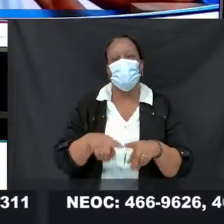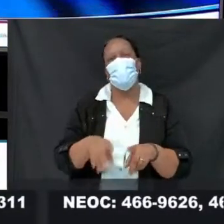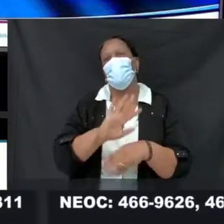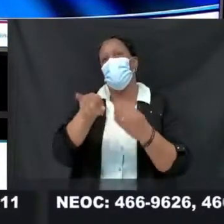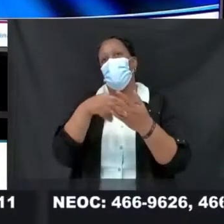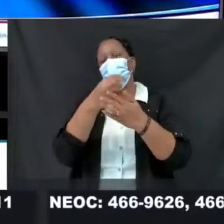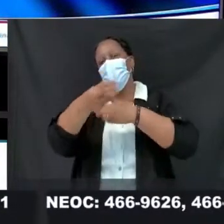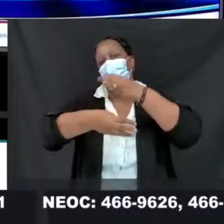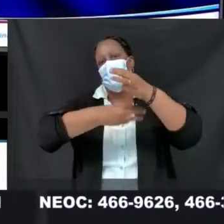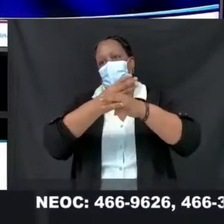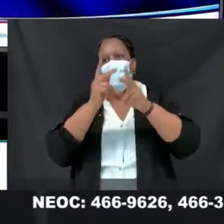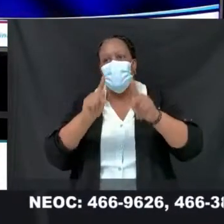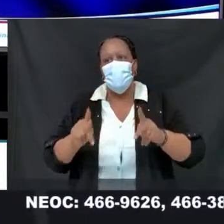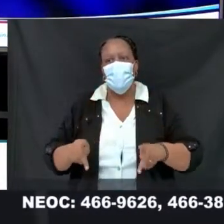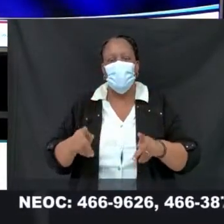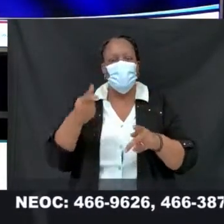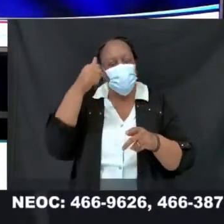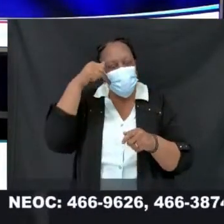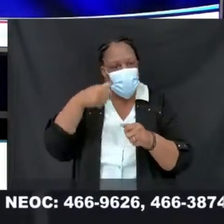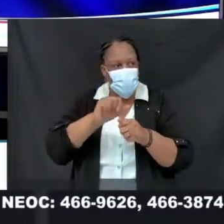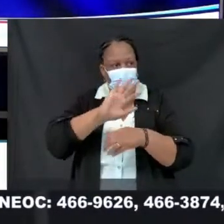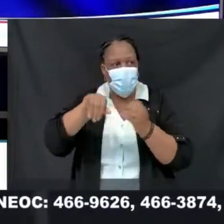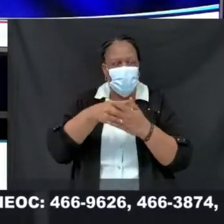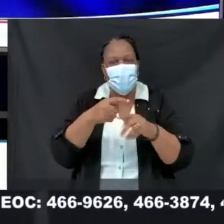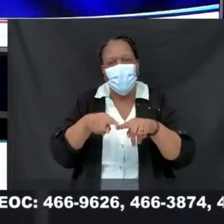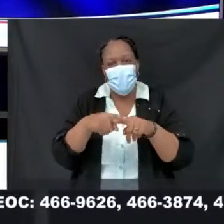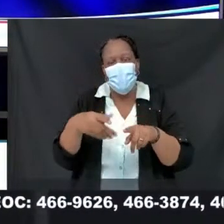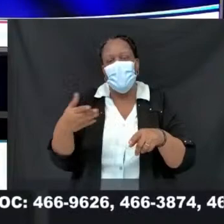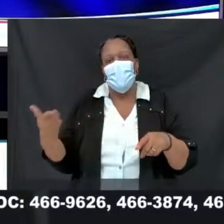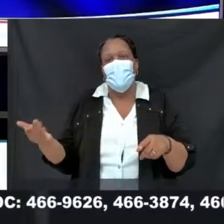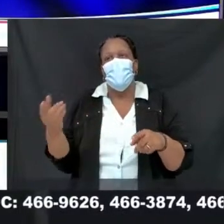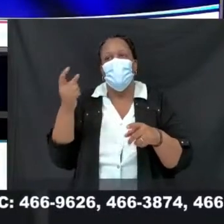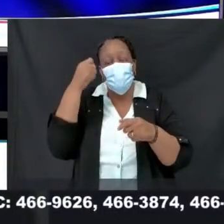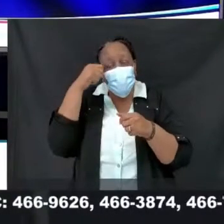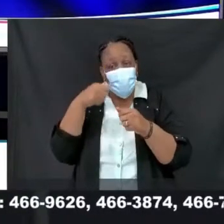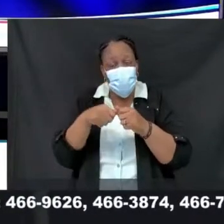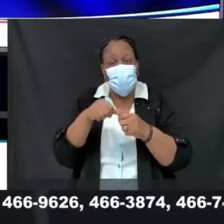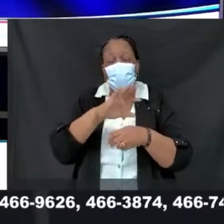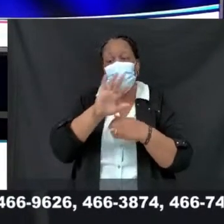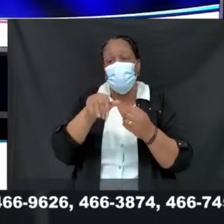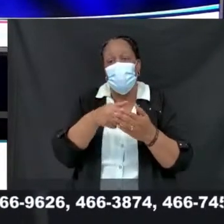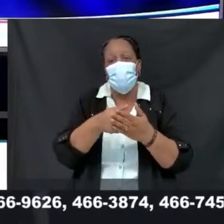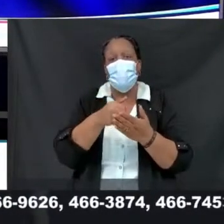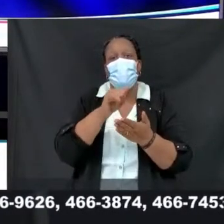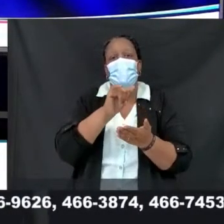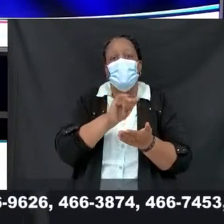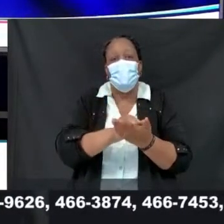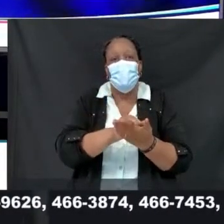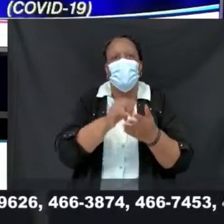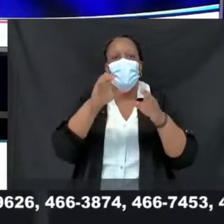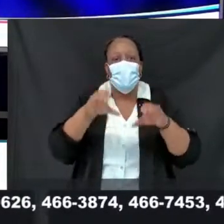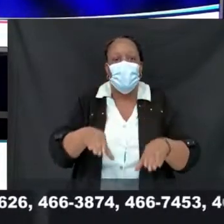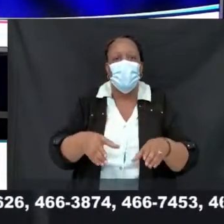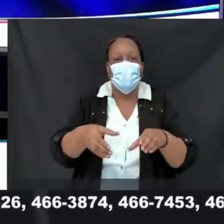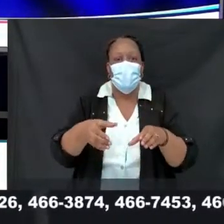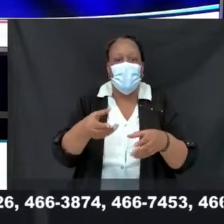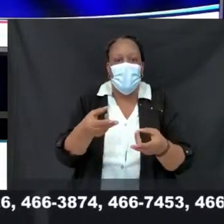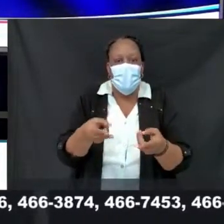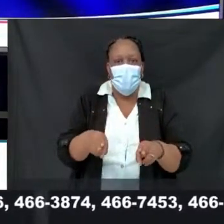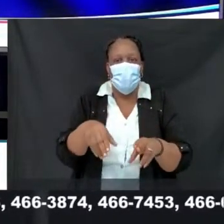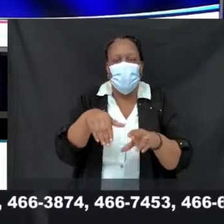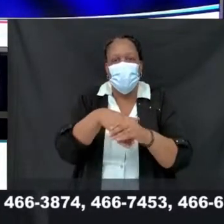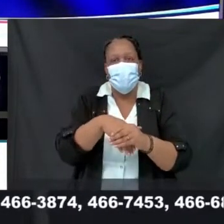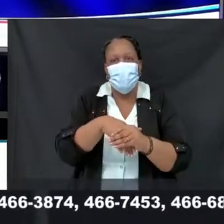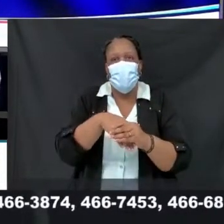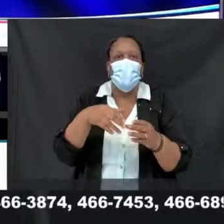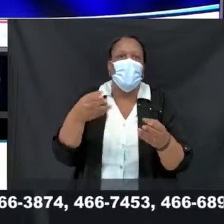world. And they used the 13th of October to do this commemoration and acknowledgement.